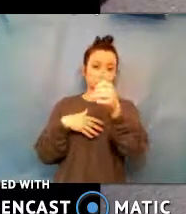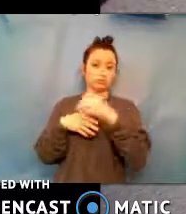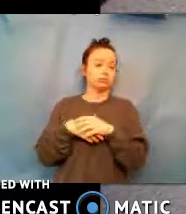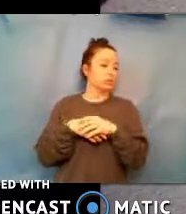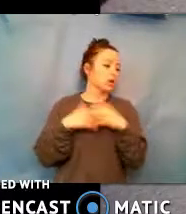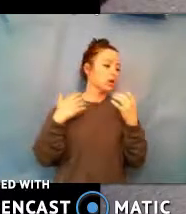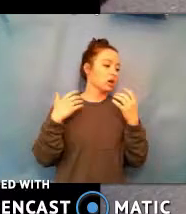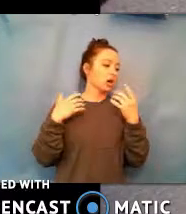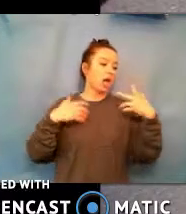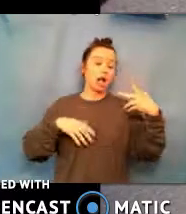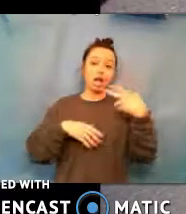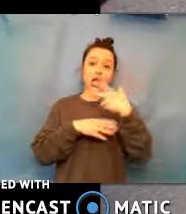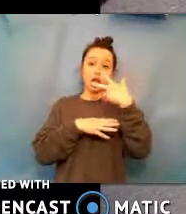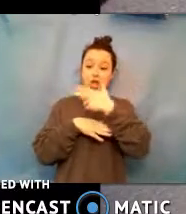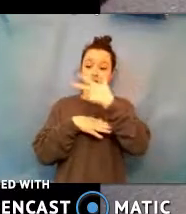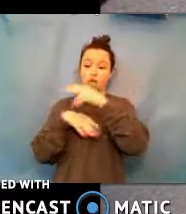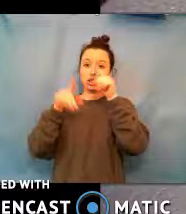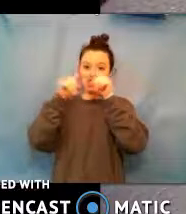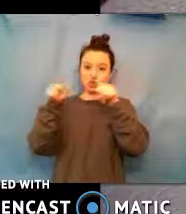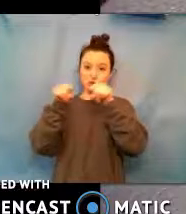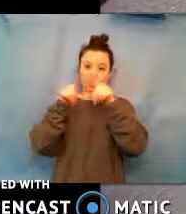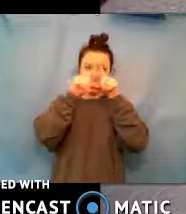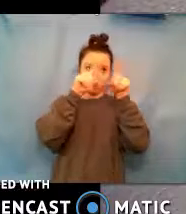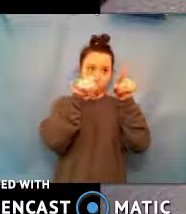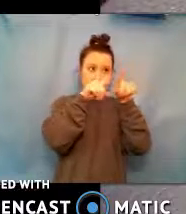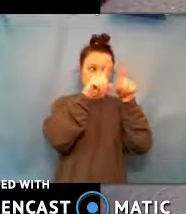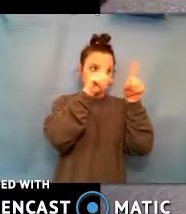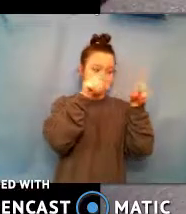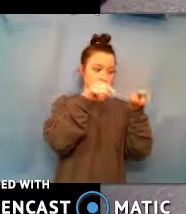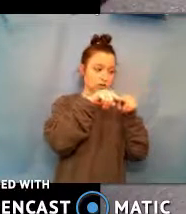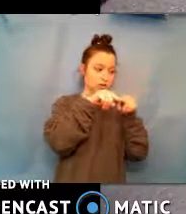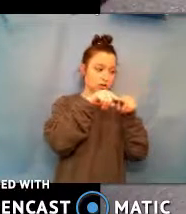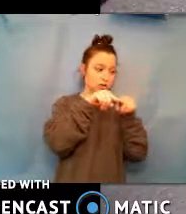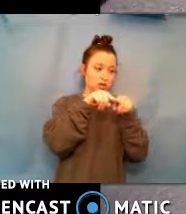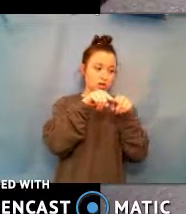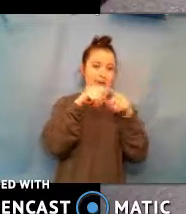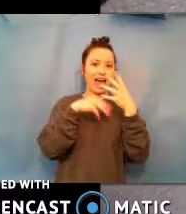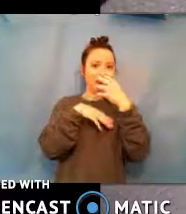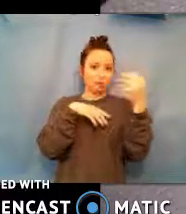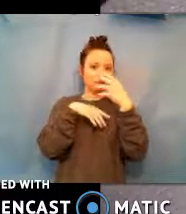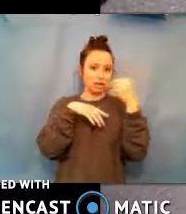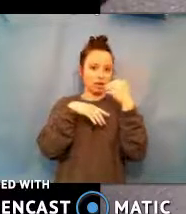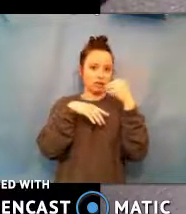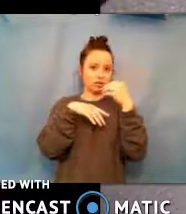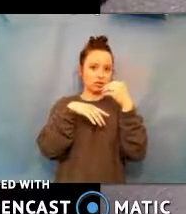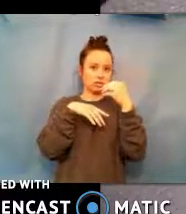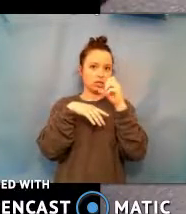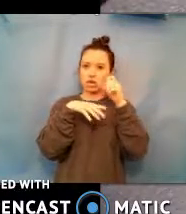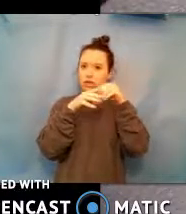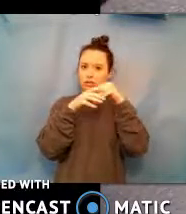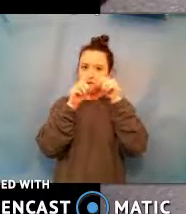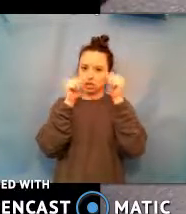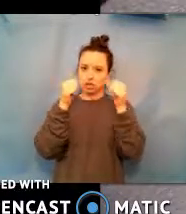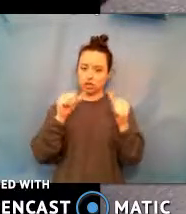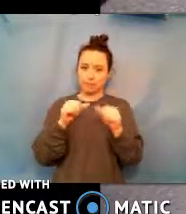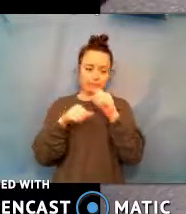Your job is to cut out these squares. Make sure you cut out around on the dotted lines and not the shape.